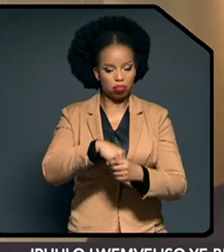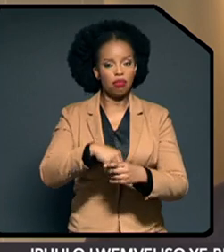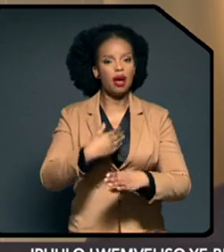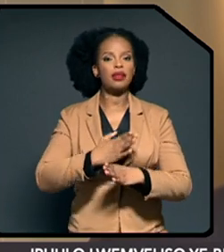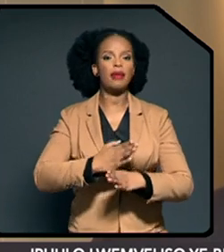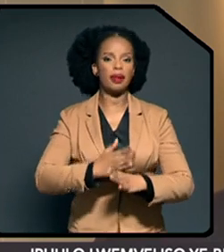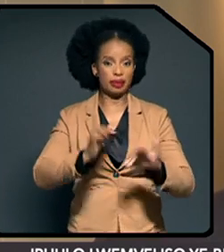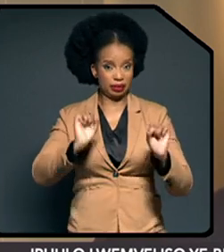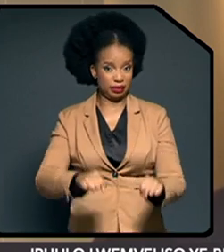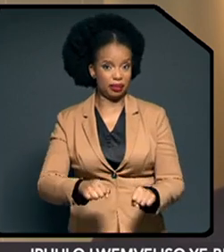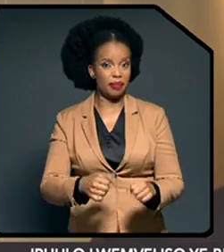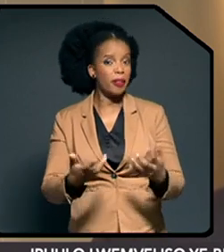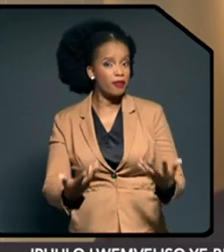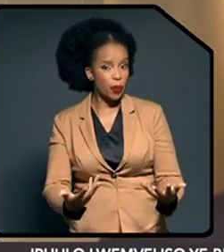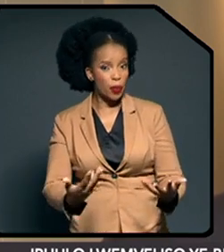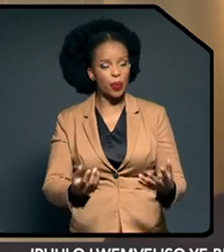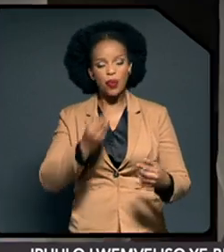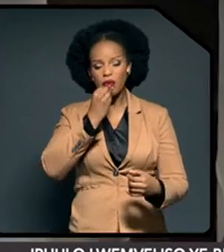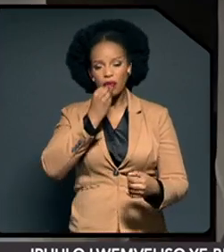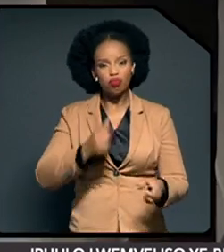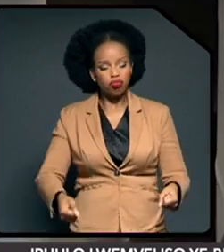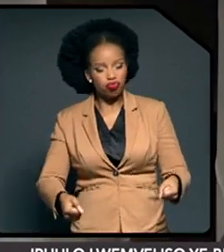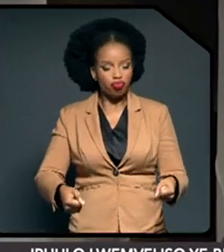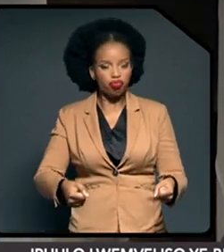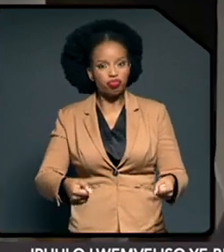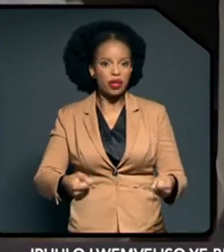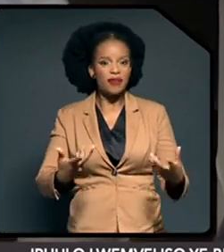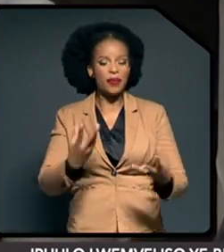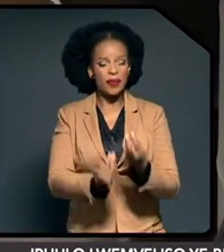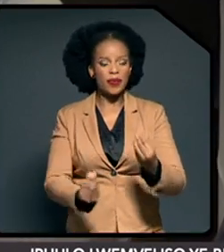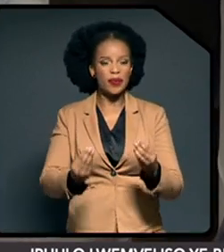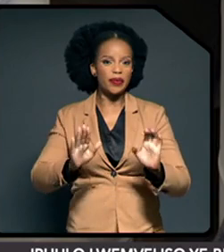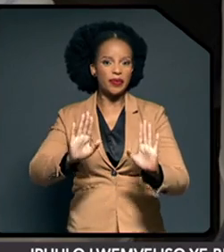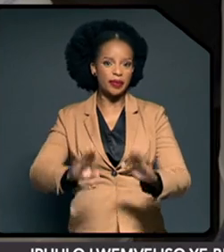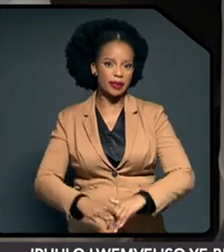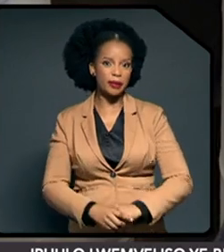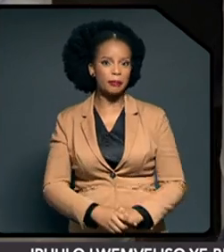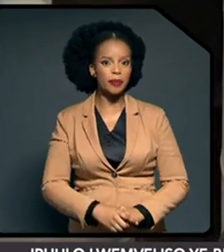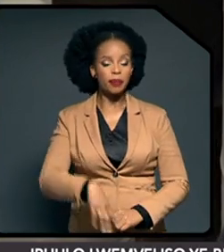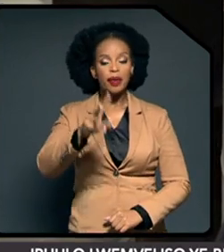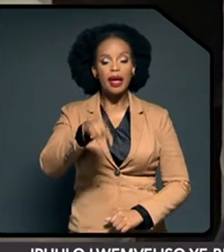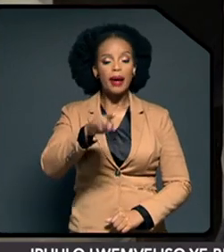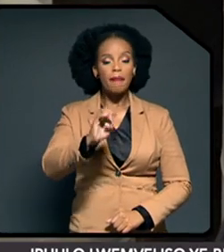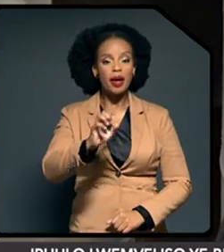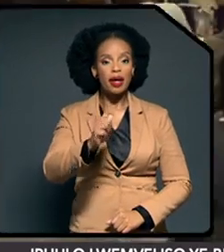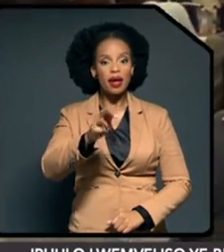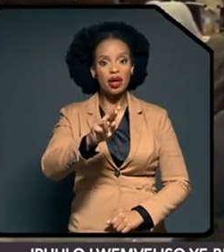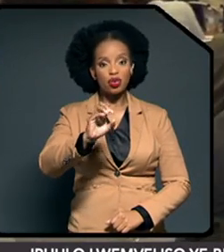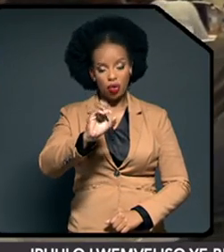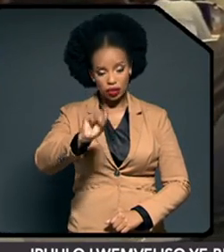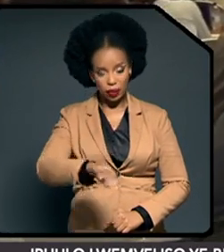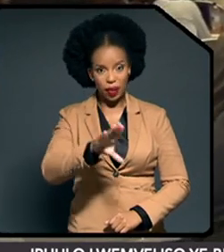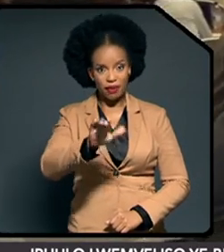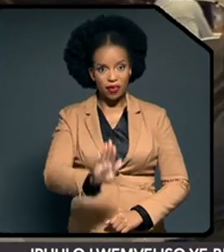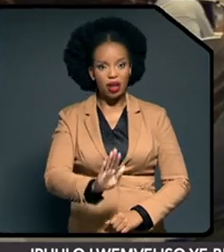emisebenzini babeke isonka etafileni. Ukanti iPetro SA ikwavakalise izicwangciso